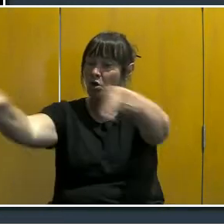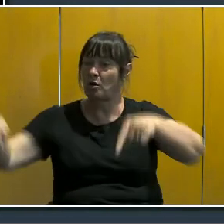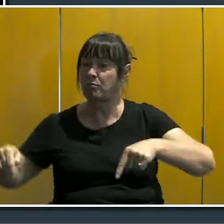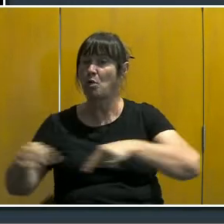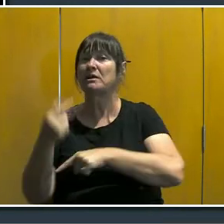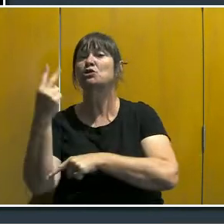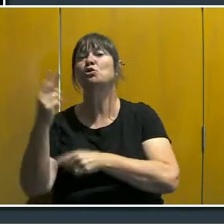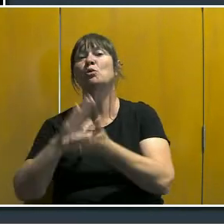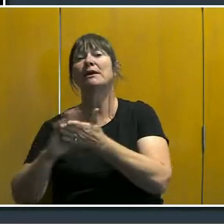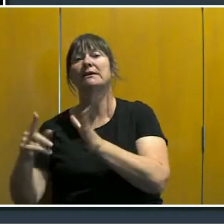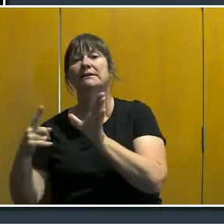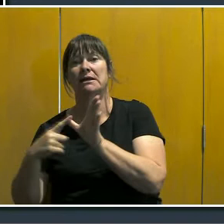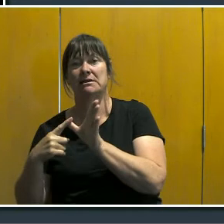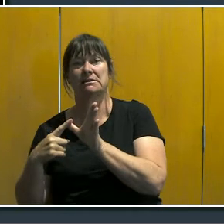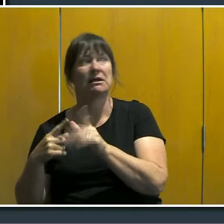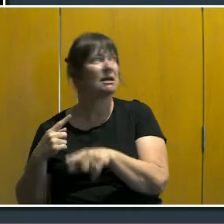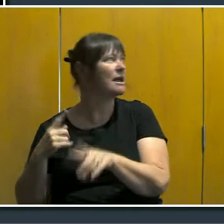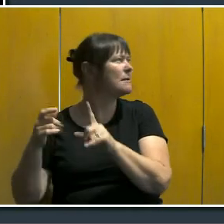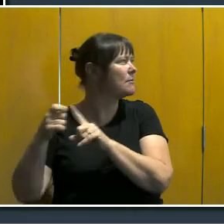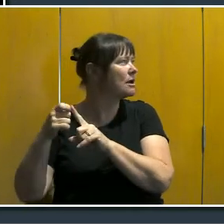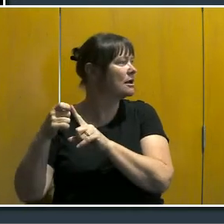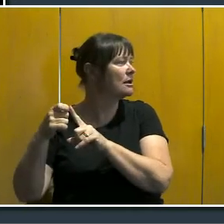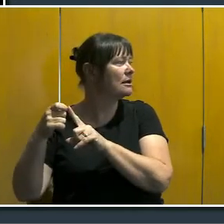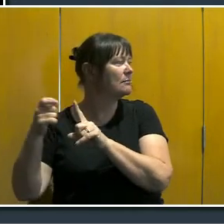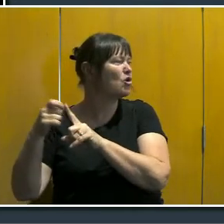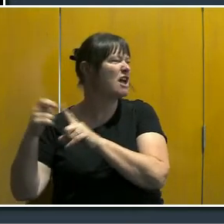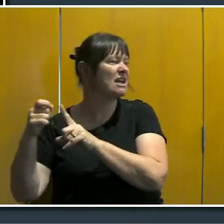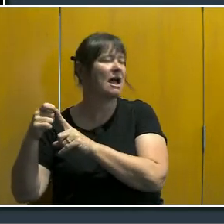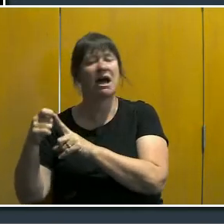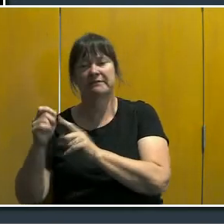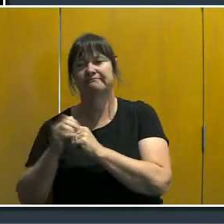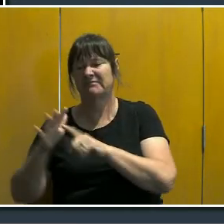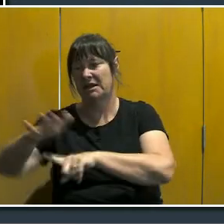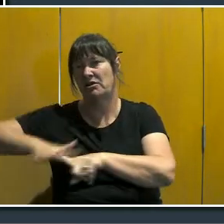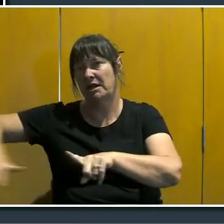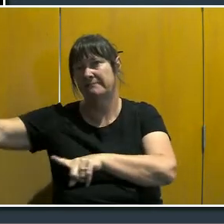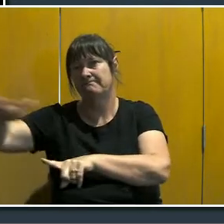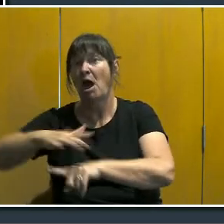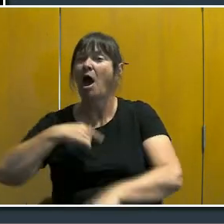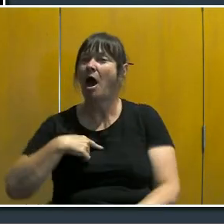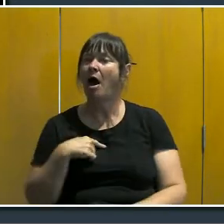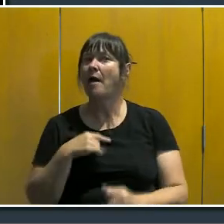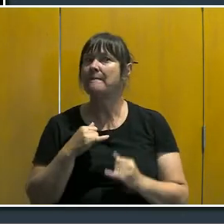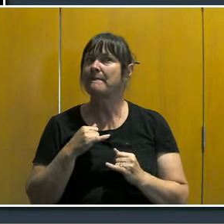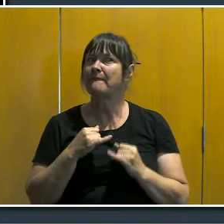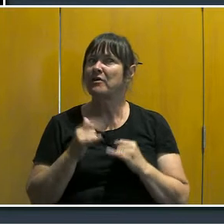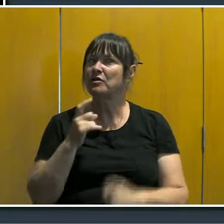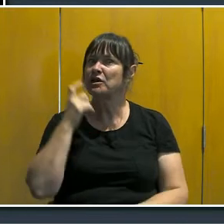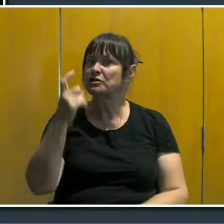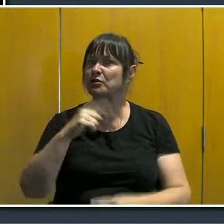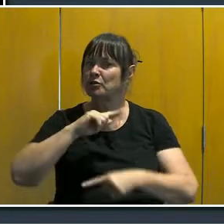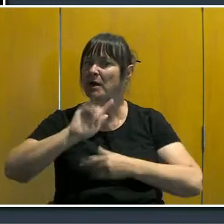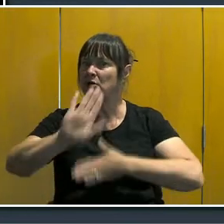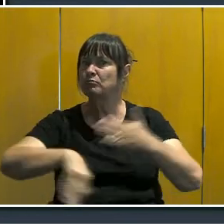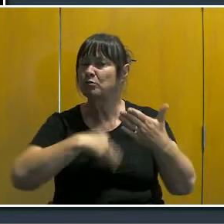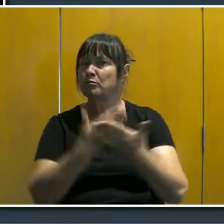in Priority Road. We've lived there for 25 years. I'm particularly concerned at the proposal to change the